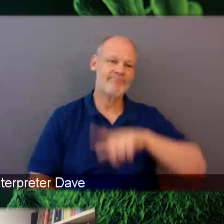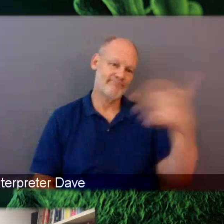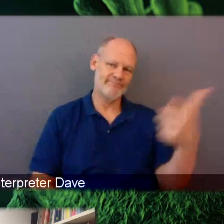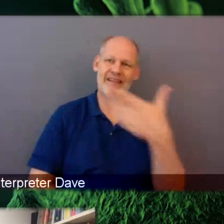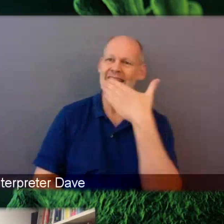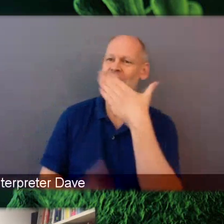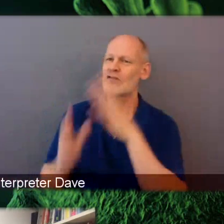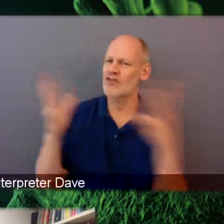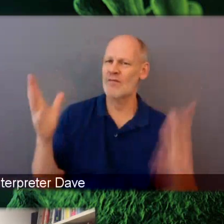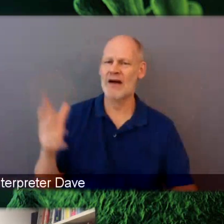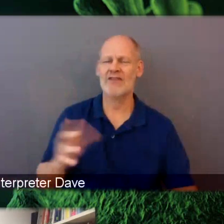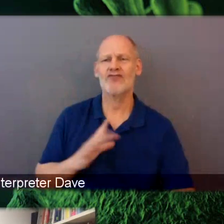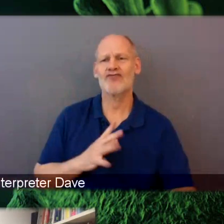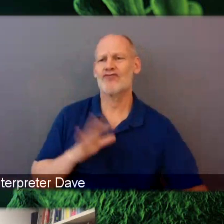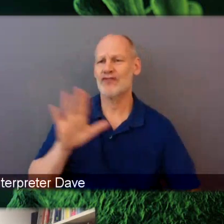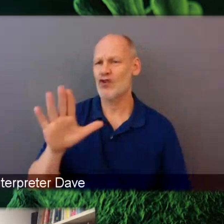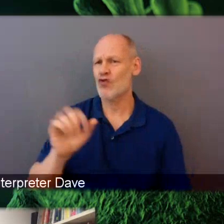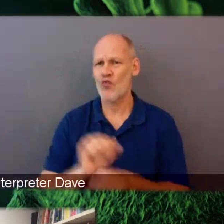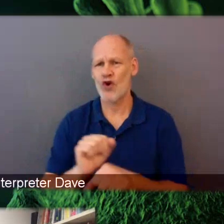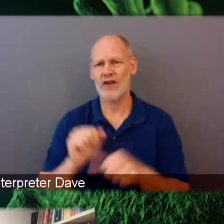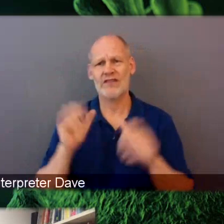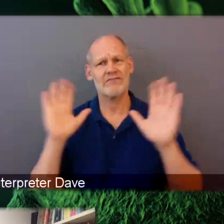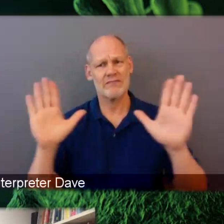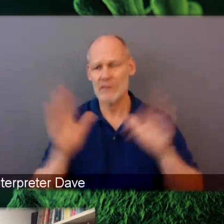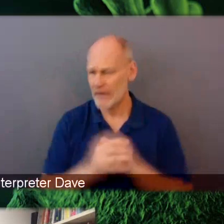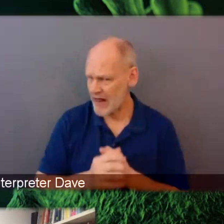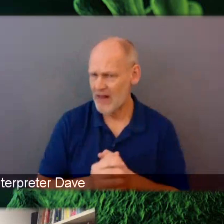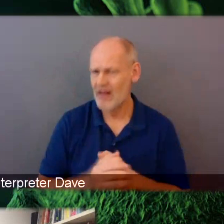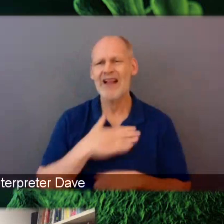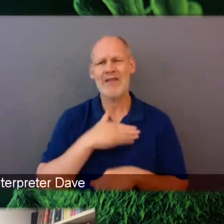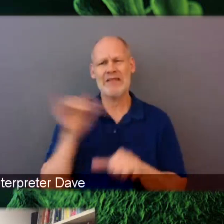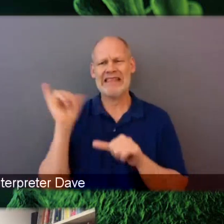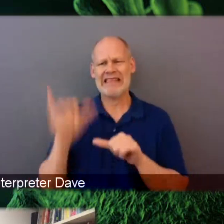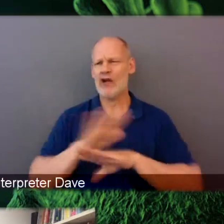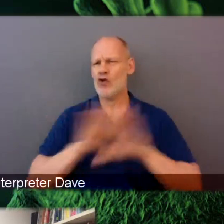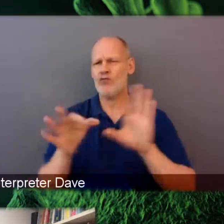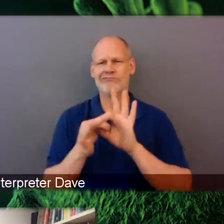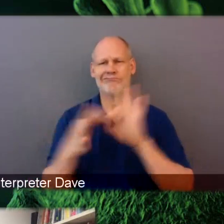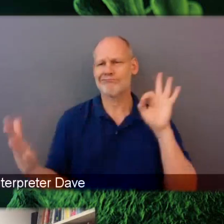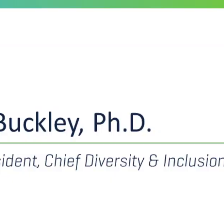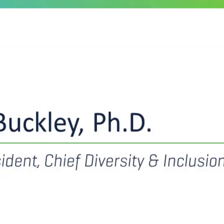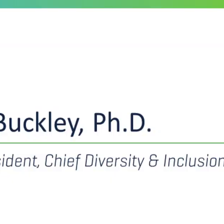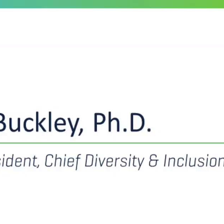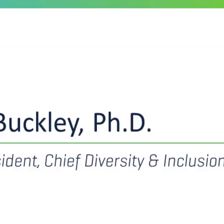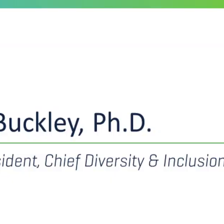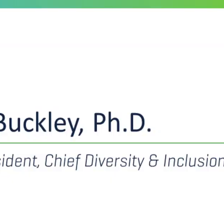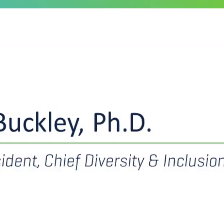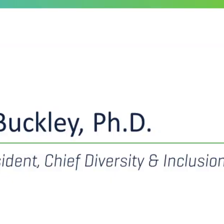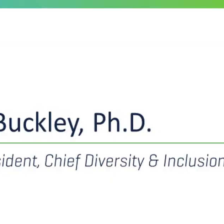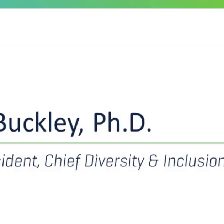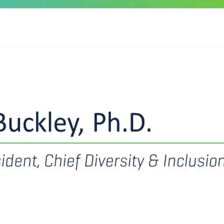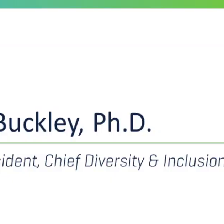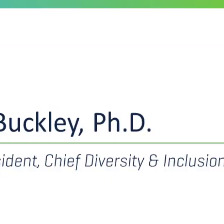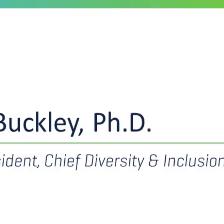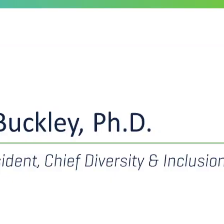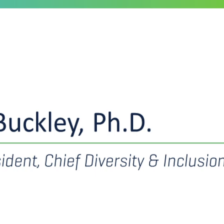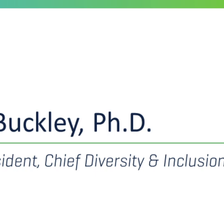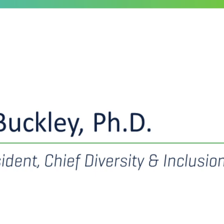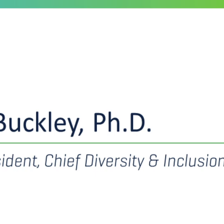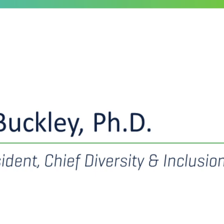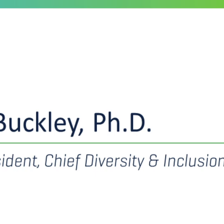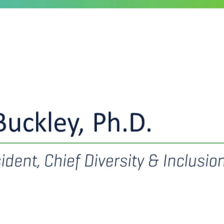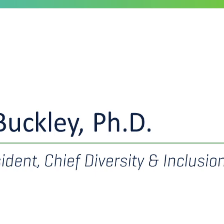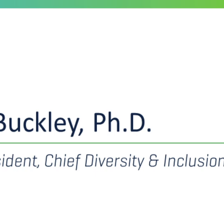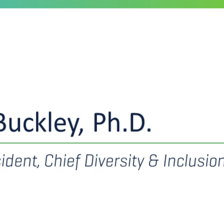And please stay because we're going to be having our panel discussion in just a second. Very, very much appreciated. So I want to